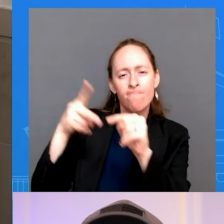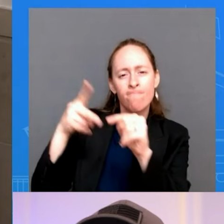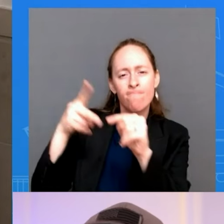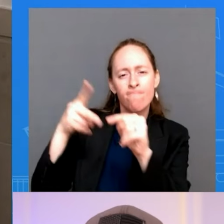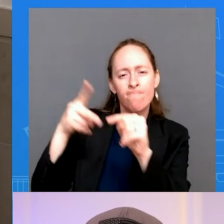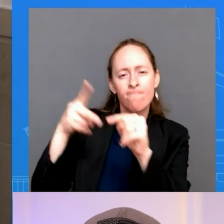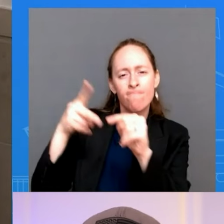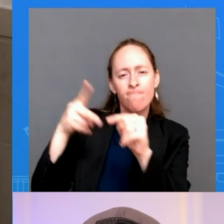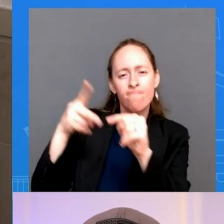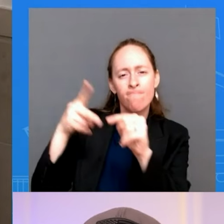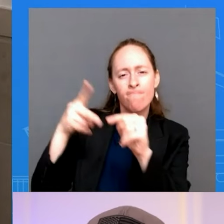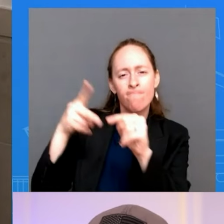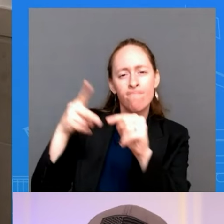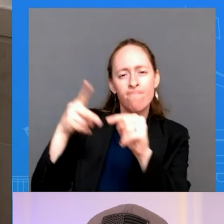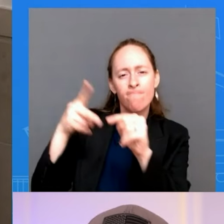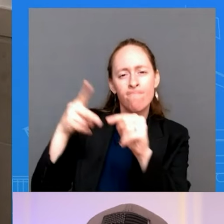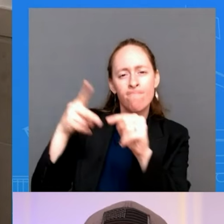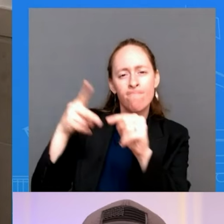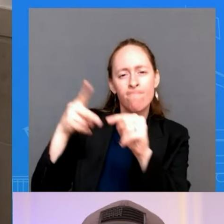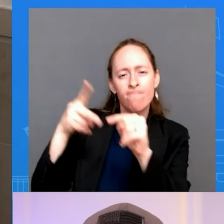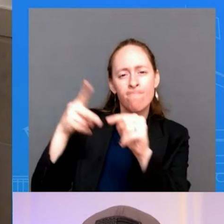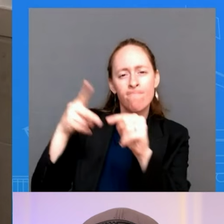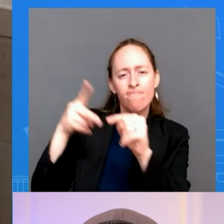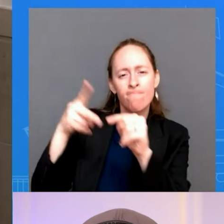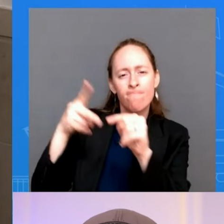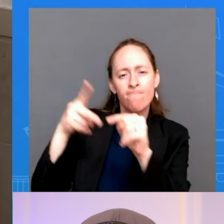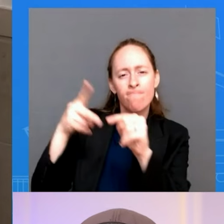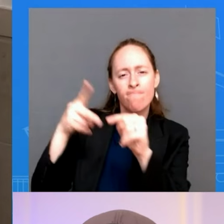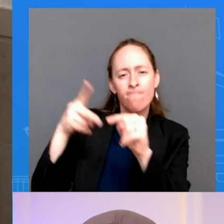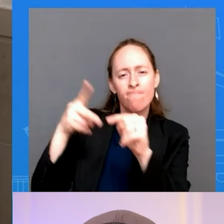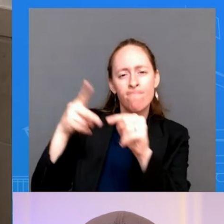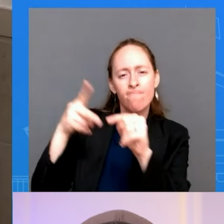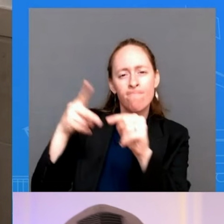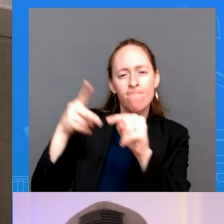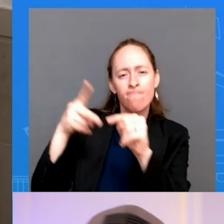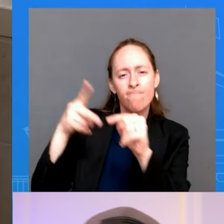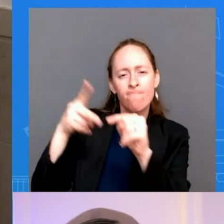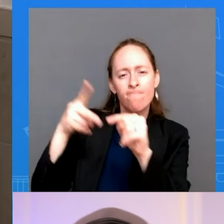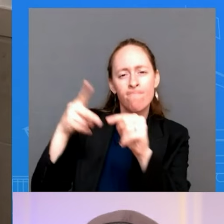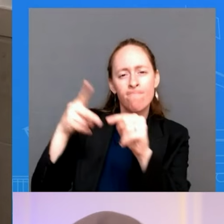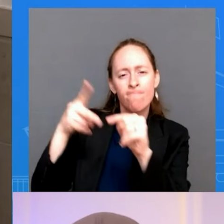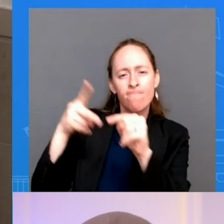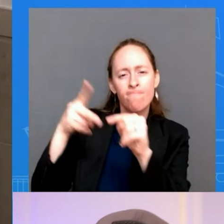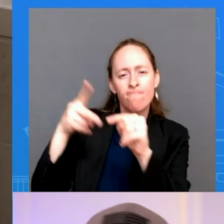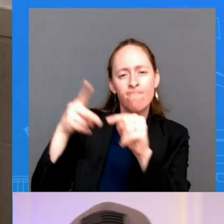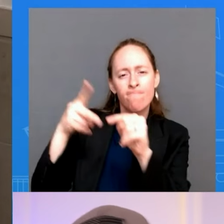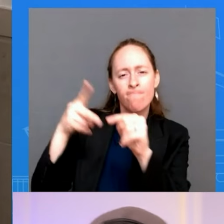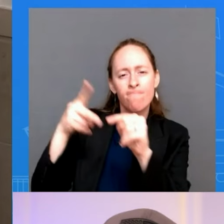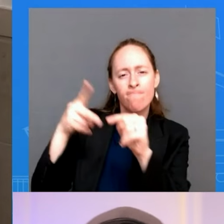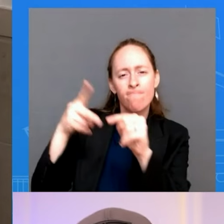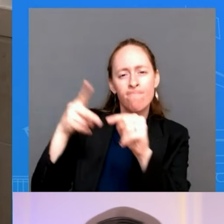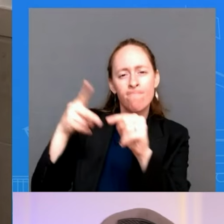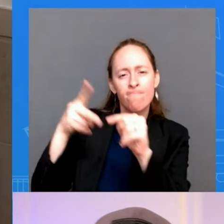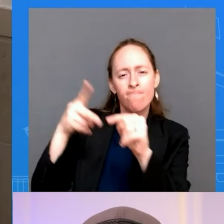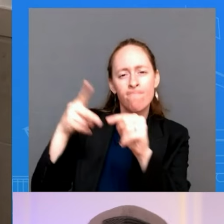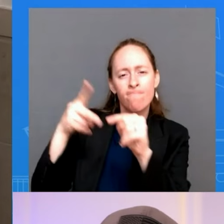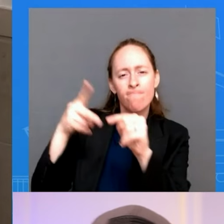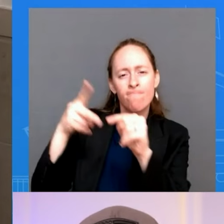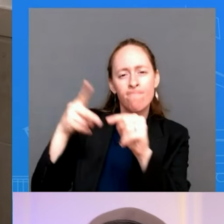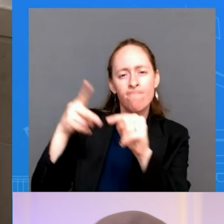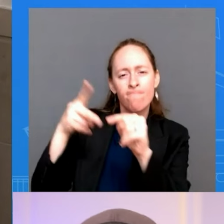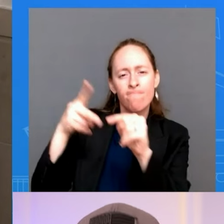one. And the only reason I'm highlighting this, and so is Peter, is because she's the one that wants to deal with technicalities. Well, that's not the definition. That's not exactly what it